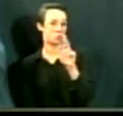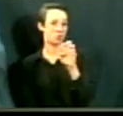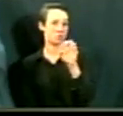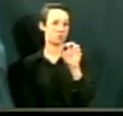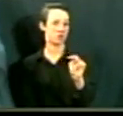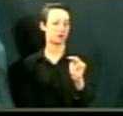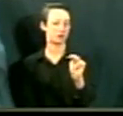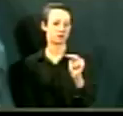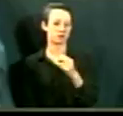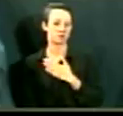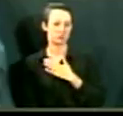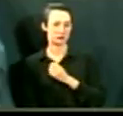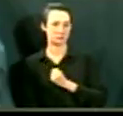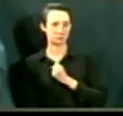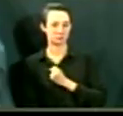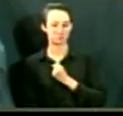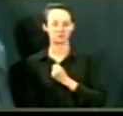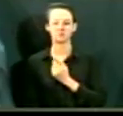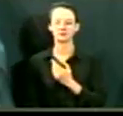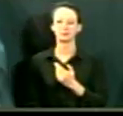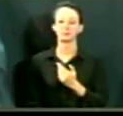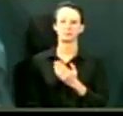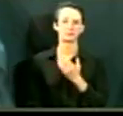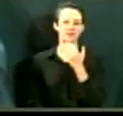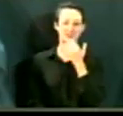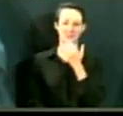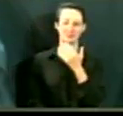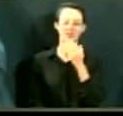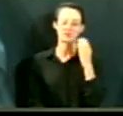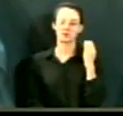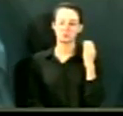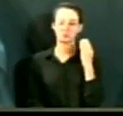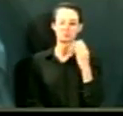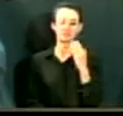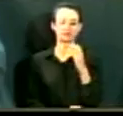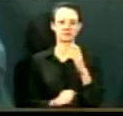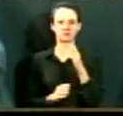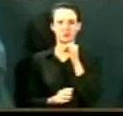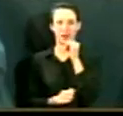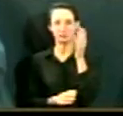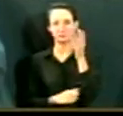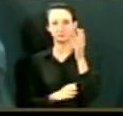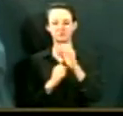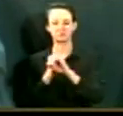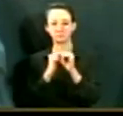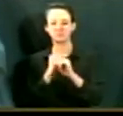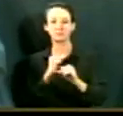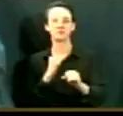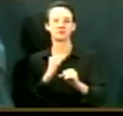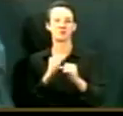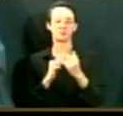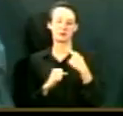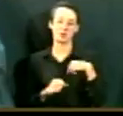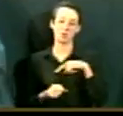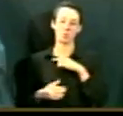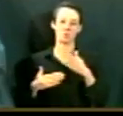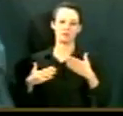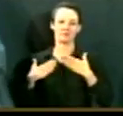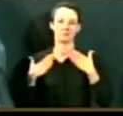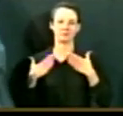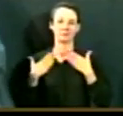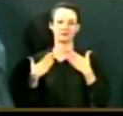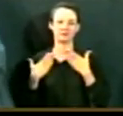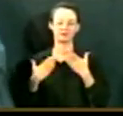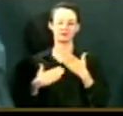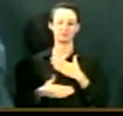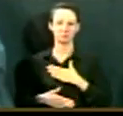apologies. Thank you, Madam Chair. No lengthy speech here. We're just grateful. I think most all of us are grateful